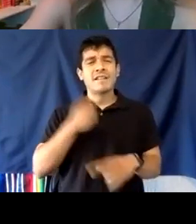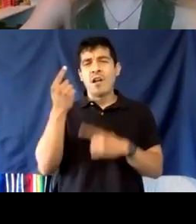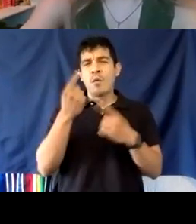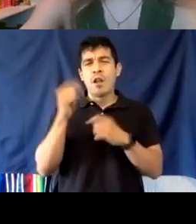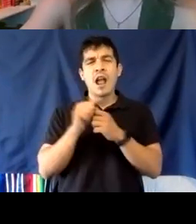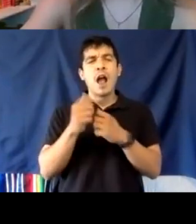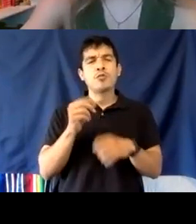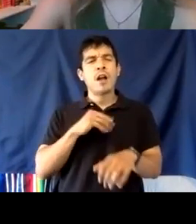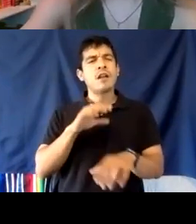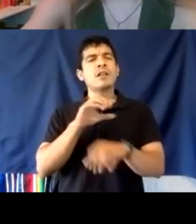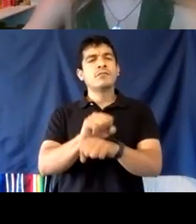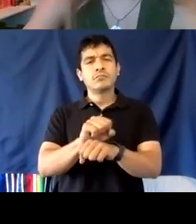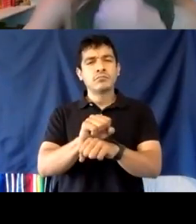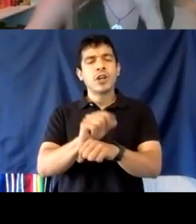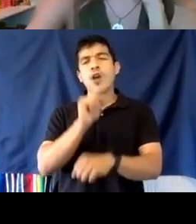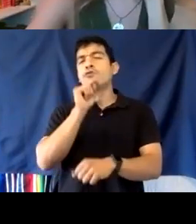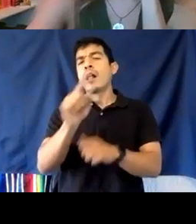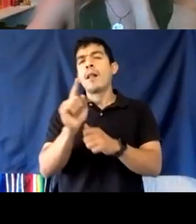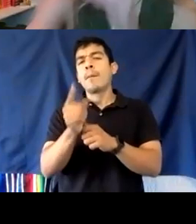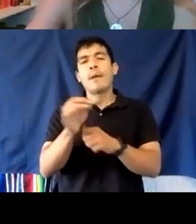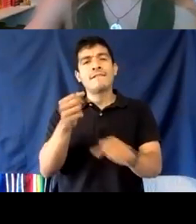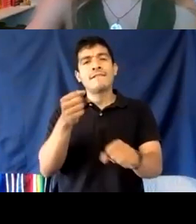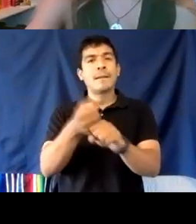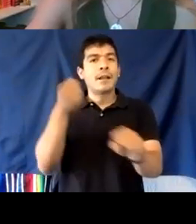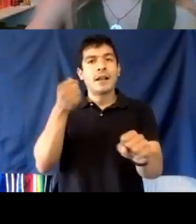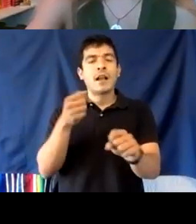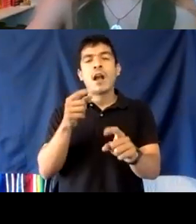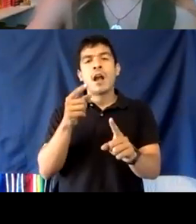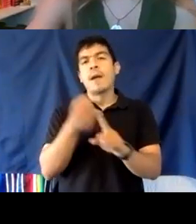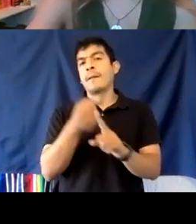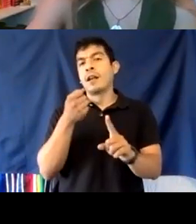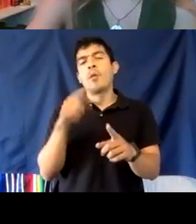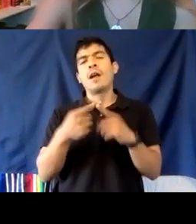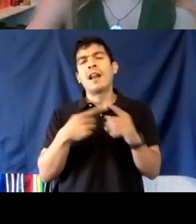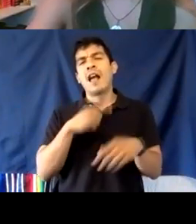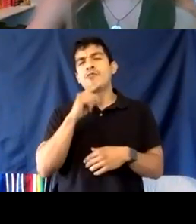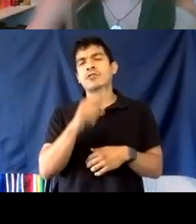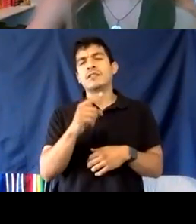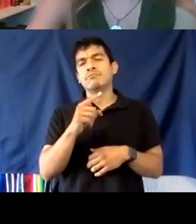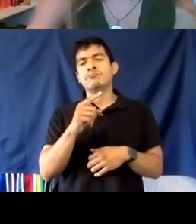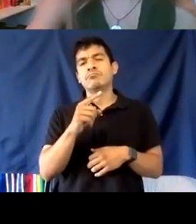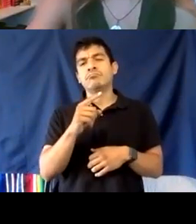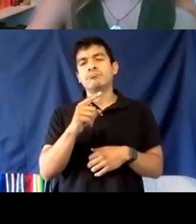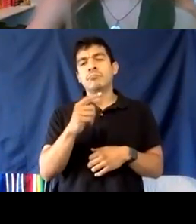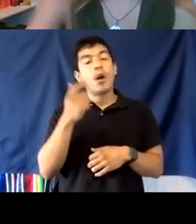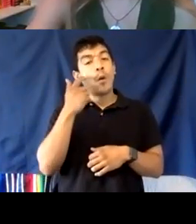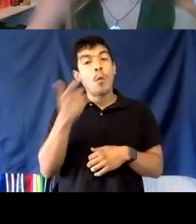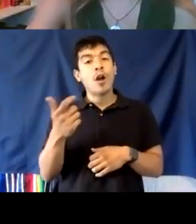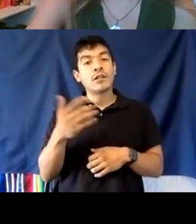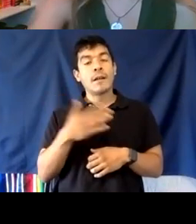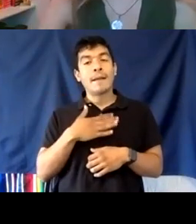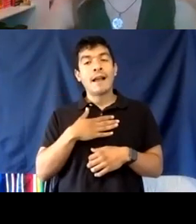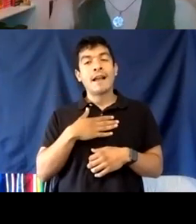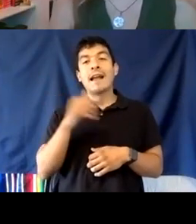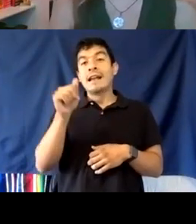capture the real moment of impact when I, and this is literally true, when I watched Almaya Tail Feathers narrative